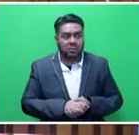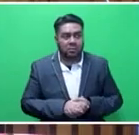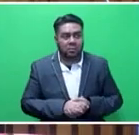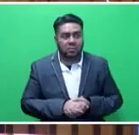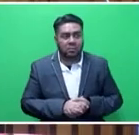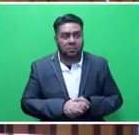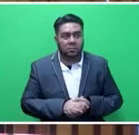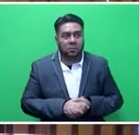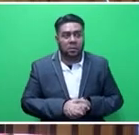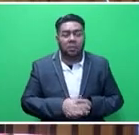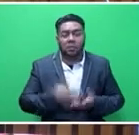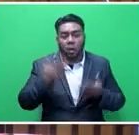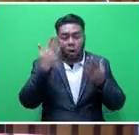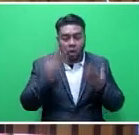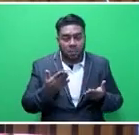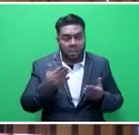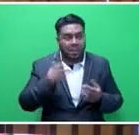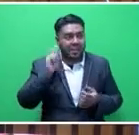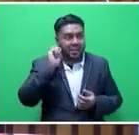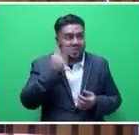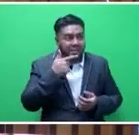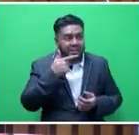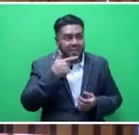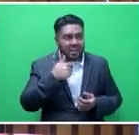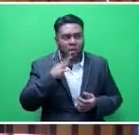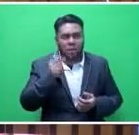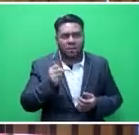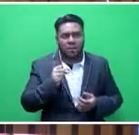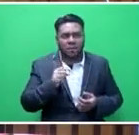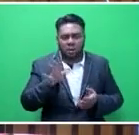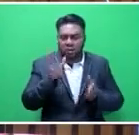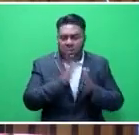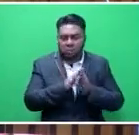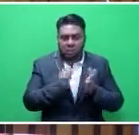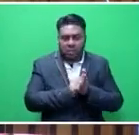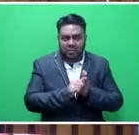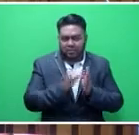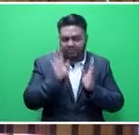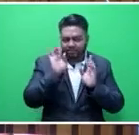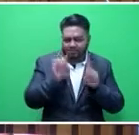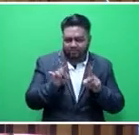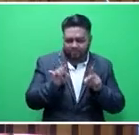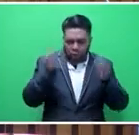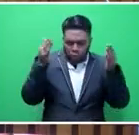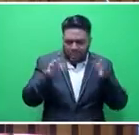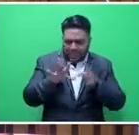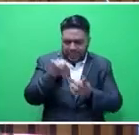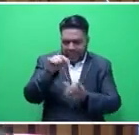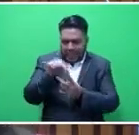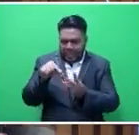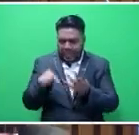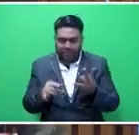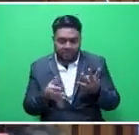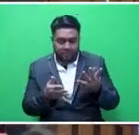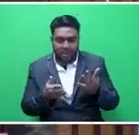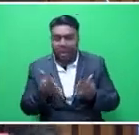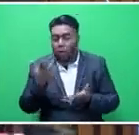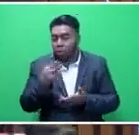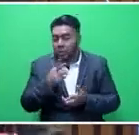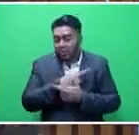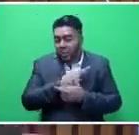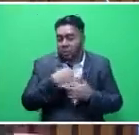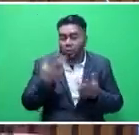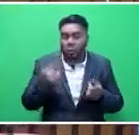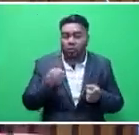see, Honourable Gerringeri Tambua, you are being very subjective. You are being very selective also in respect of what